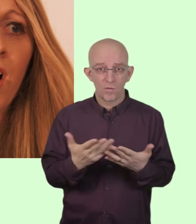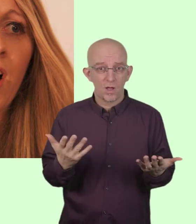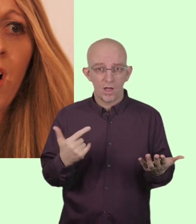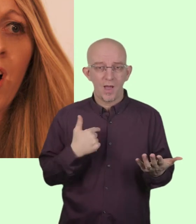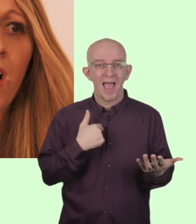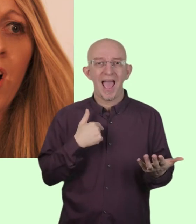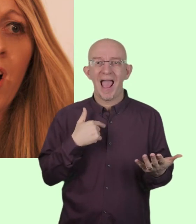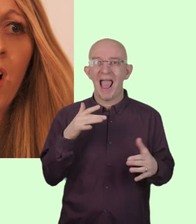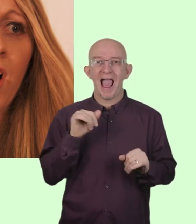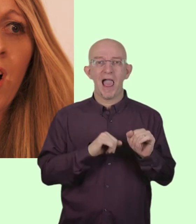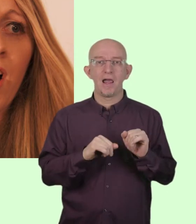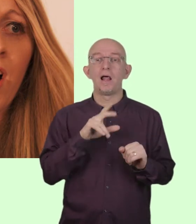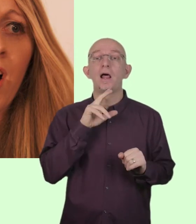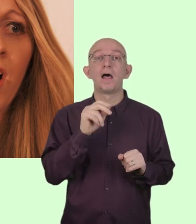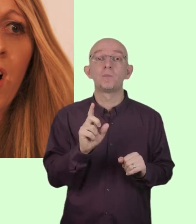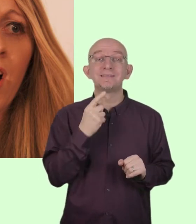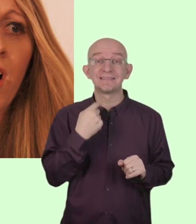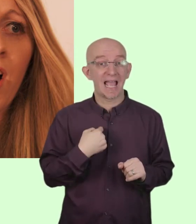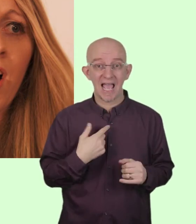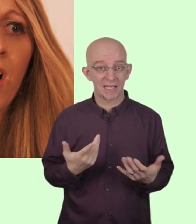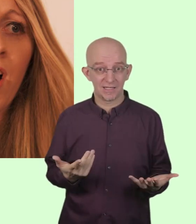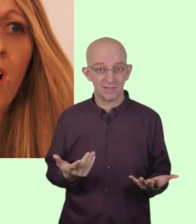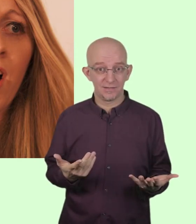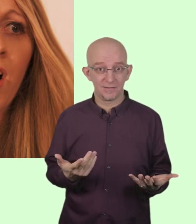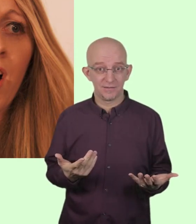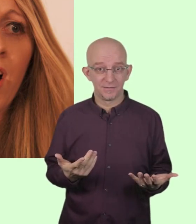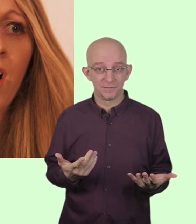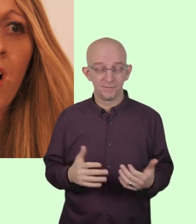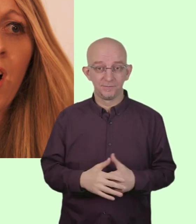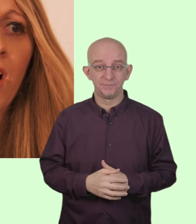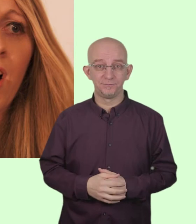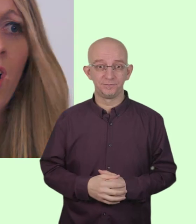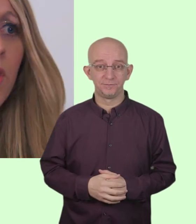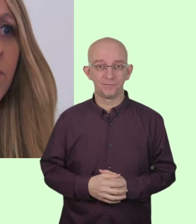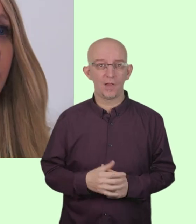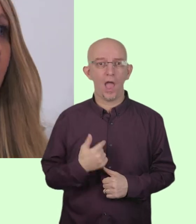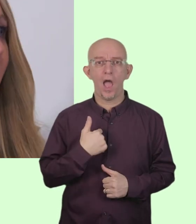no idea what to say. So, in the end, I went with...